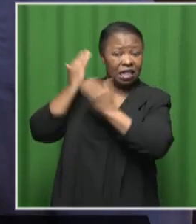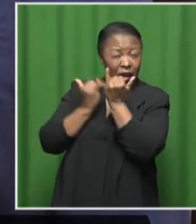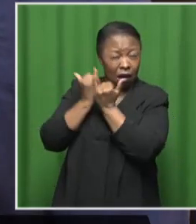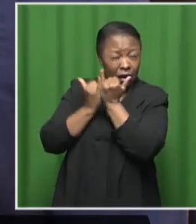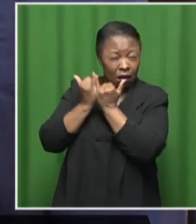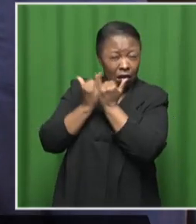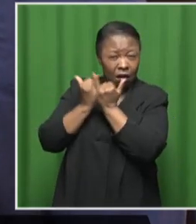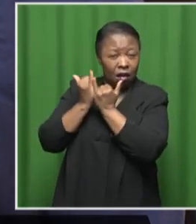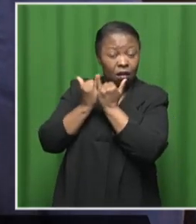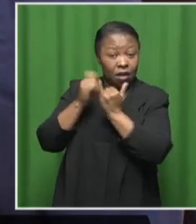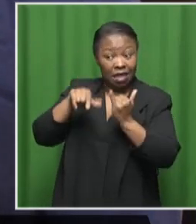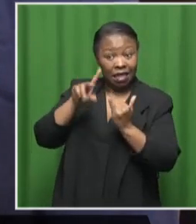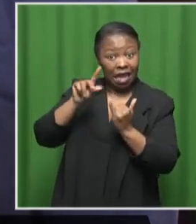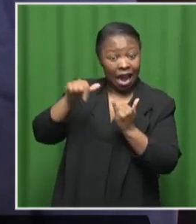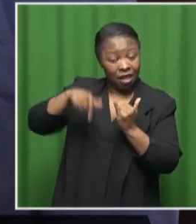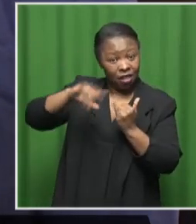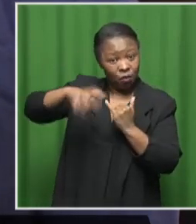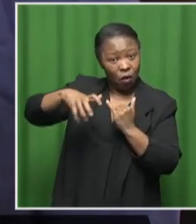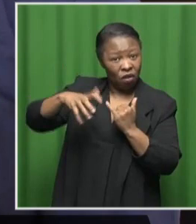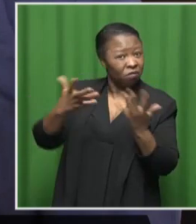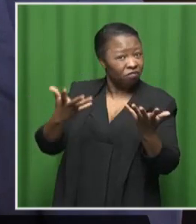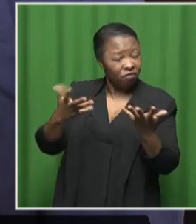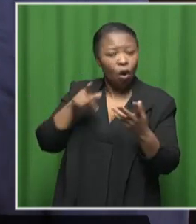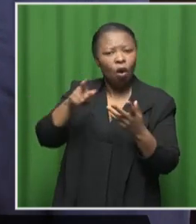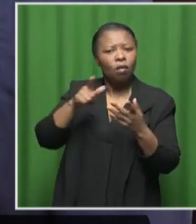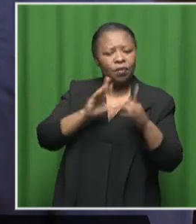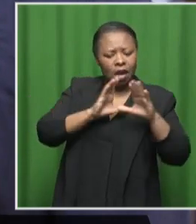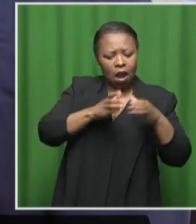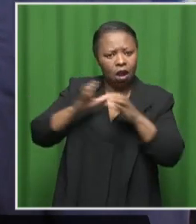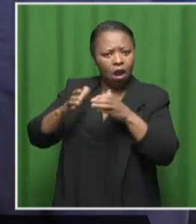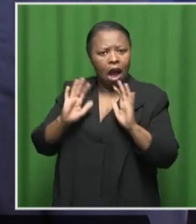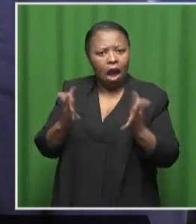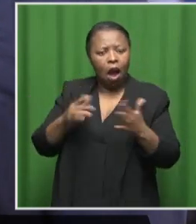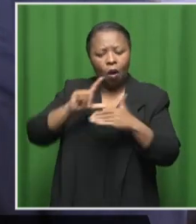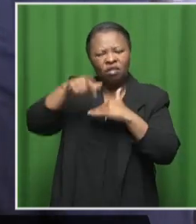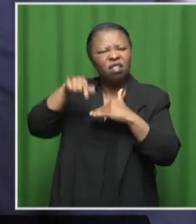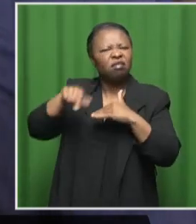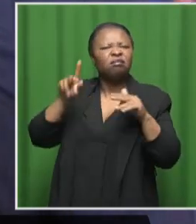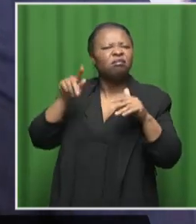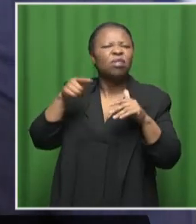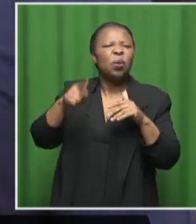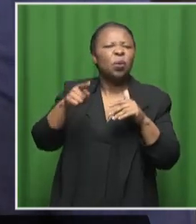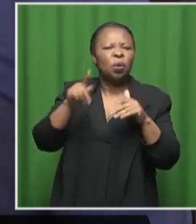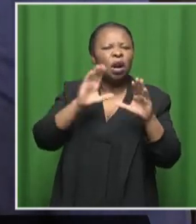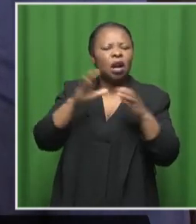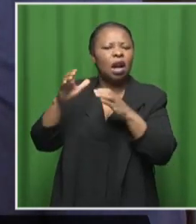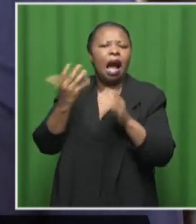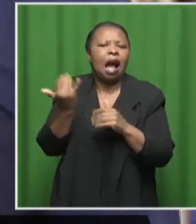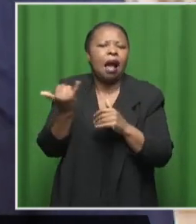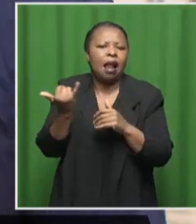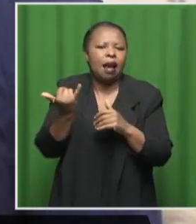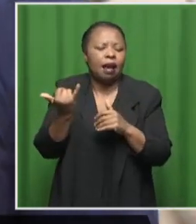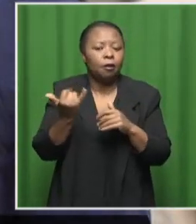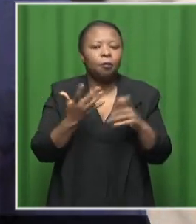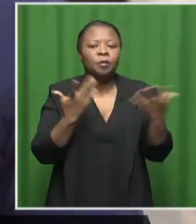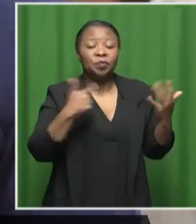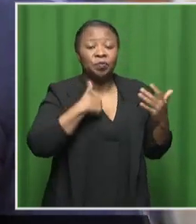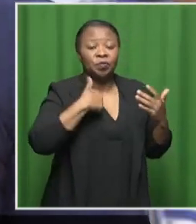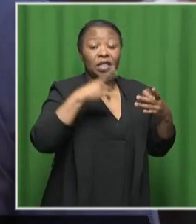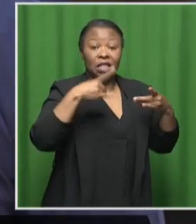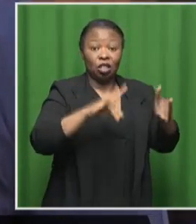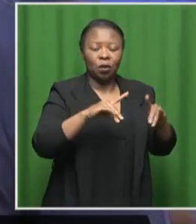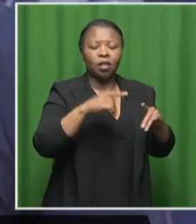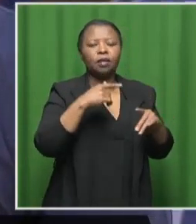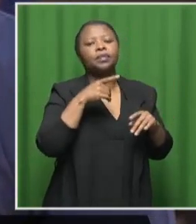provincial congresses of the DA in this province? Or how would you characterize this particular Congress? Yeah, look, as a presiding officer, I can say